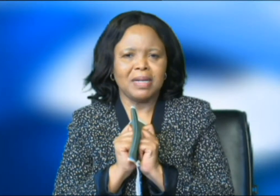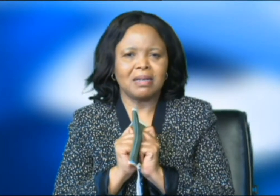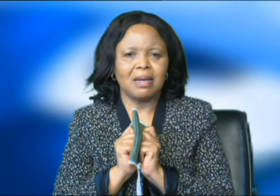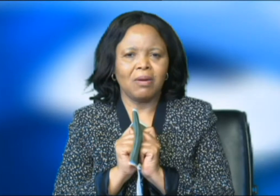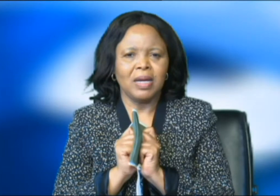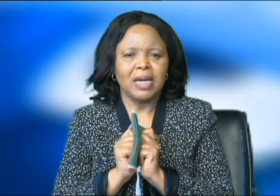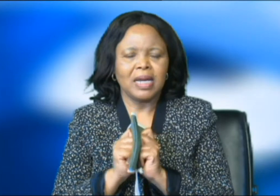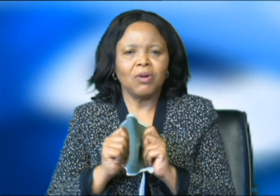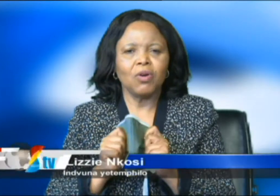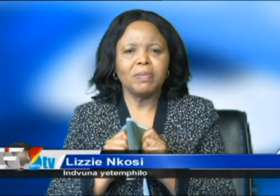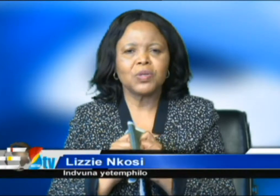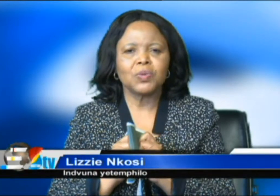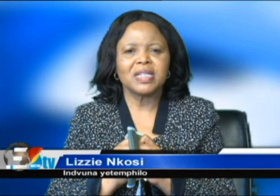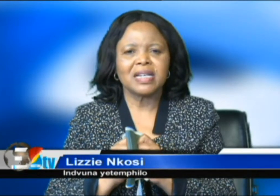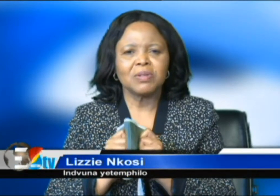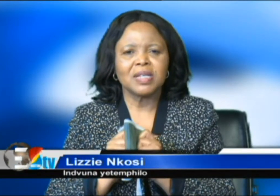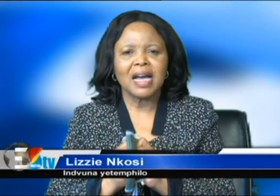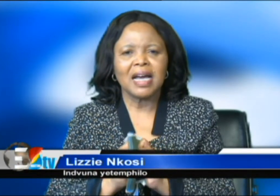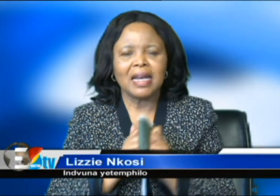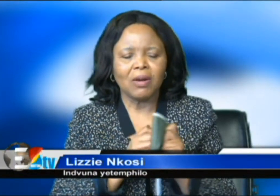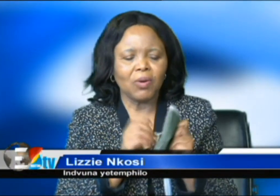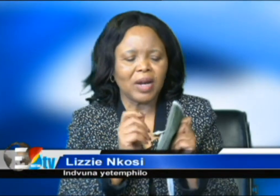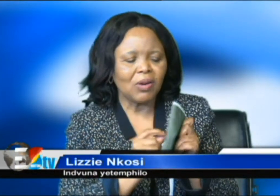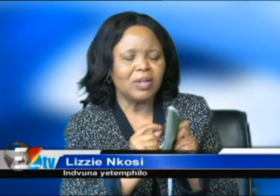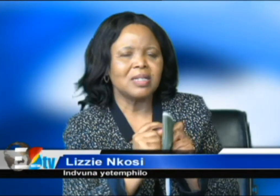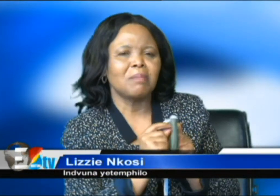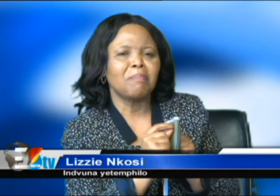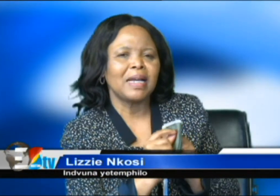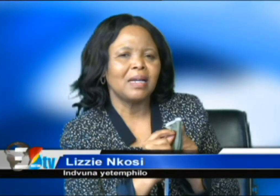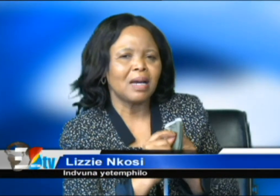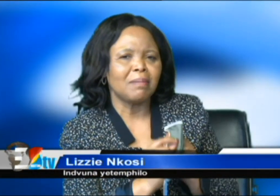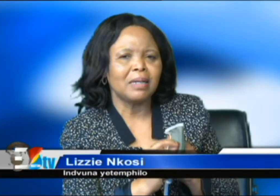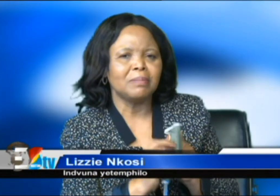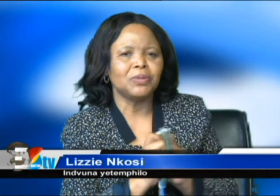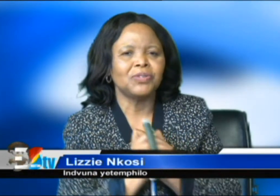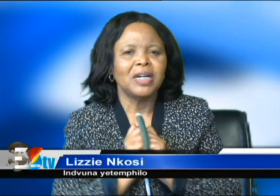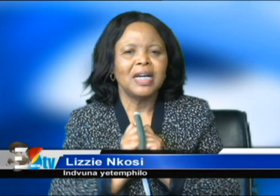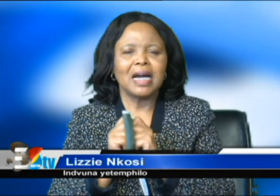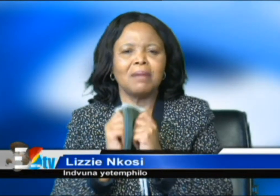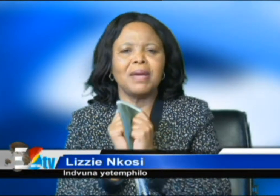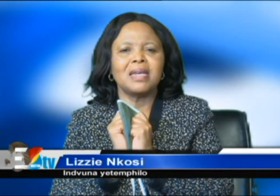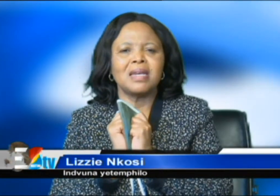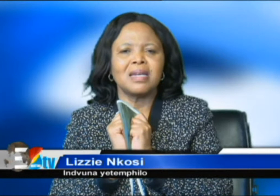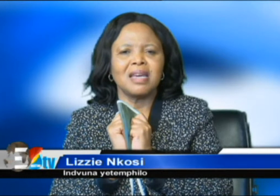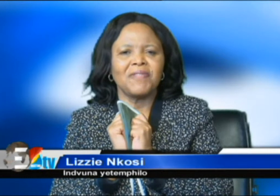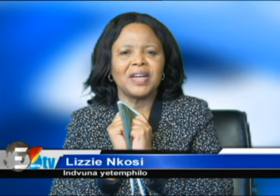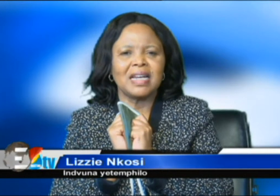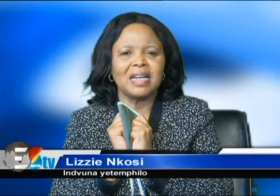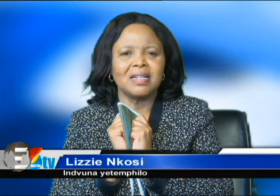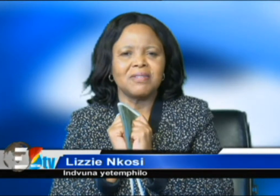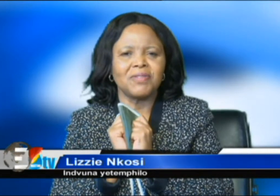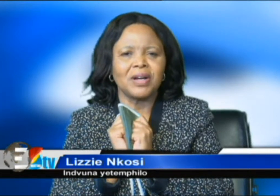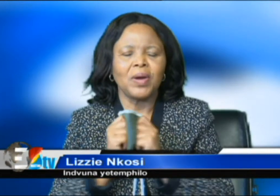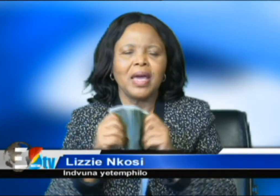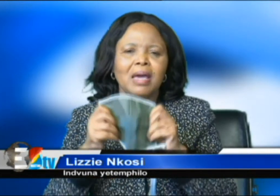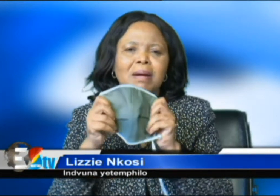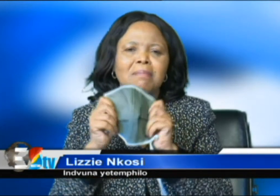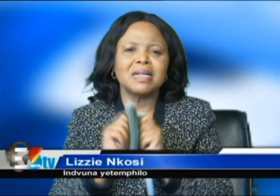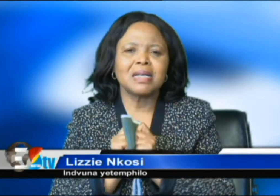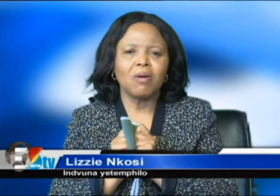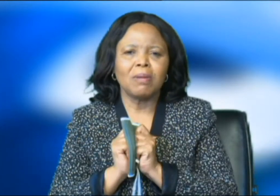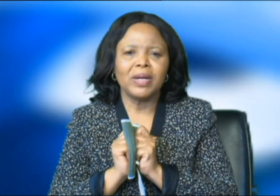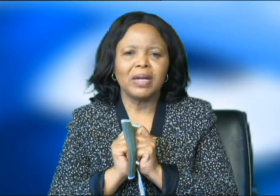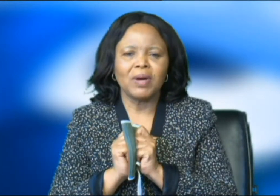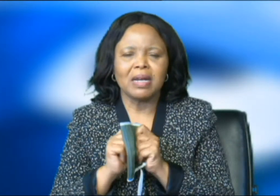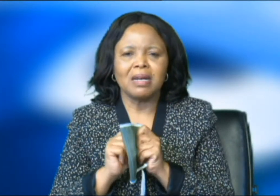awabolekwana lama mask lawo ngiko lokho besikhutsata usekhaya nalo nize nibhale igama lemuntu nangabe atiyafanana letindvangu